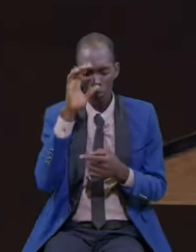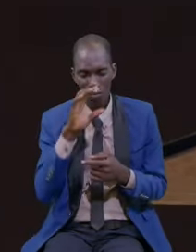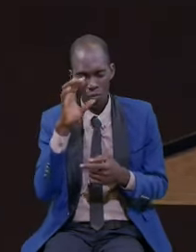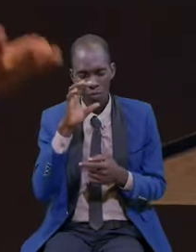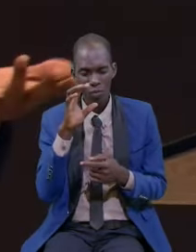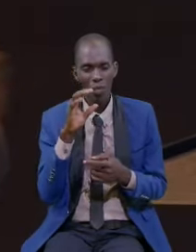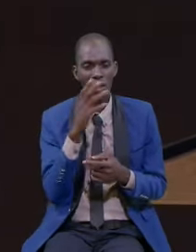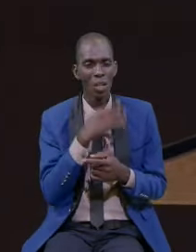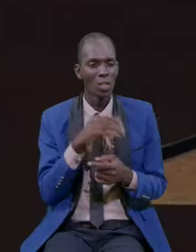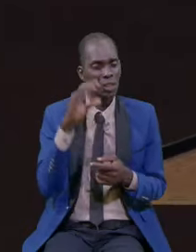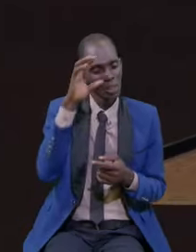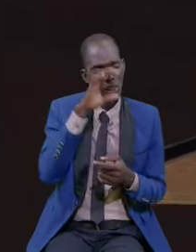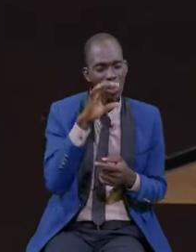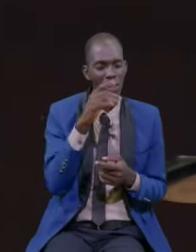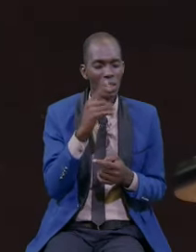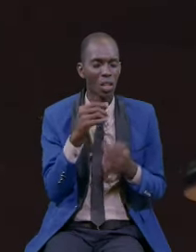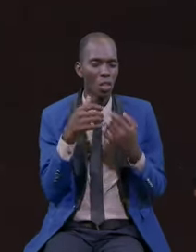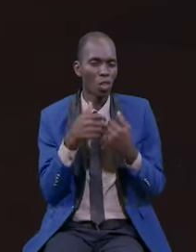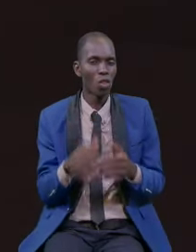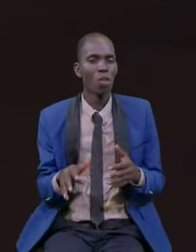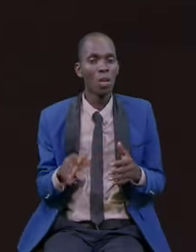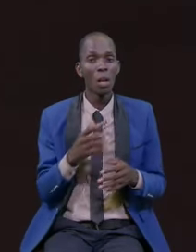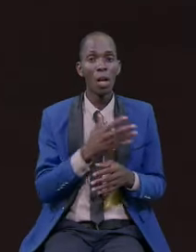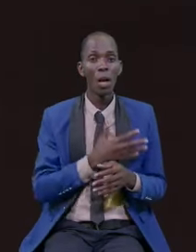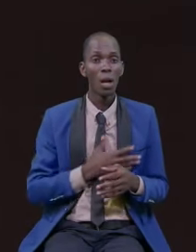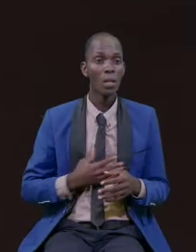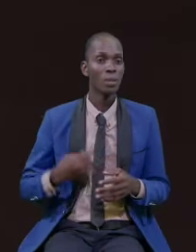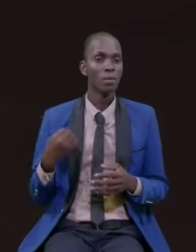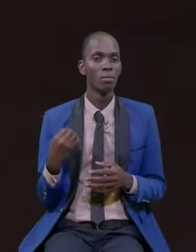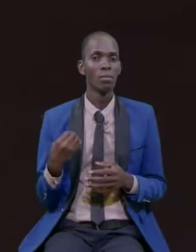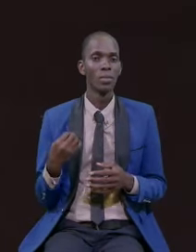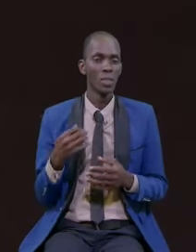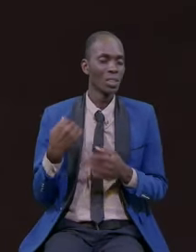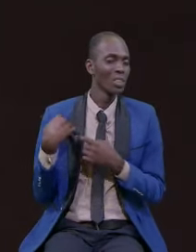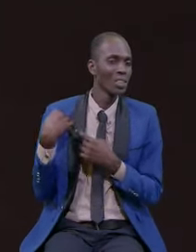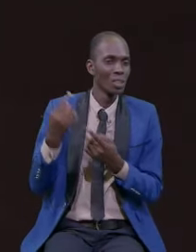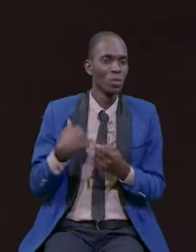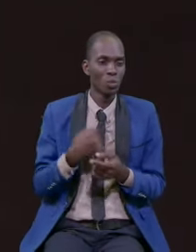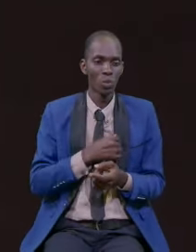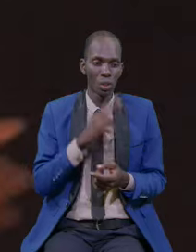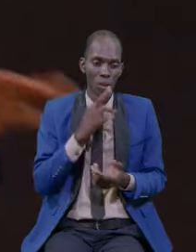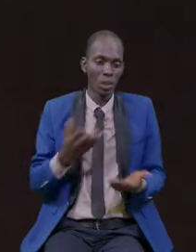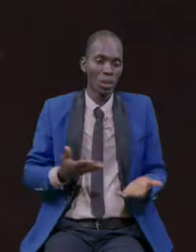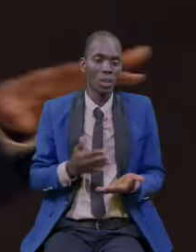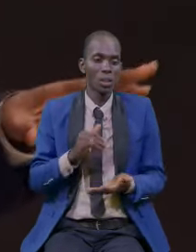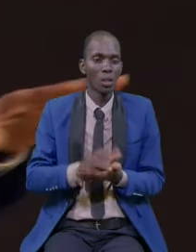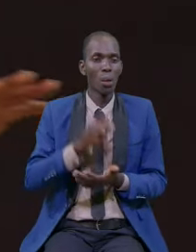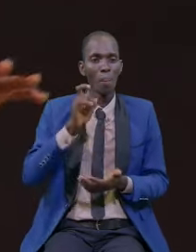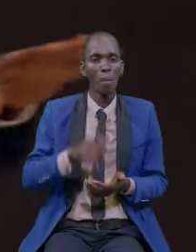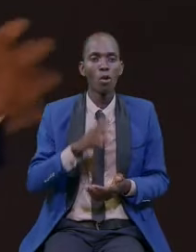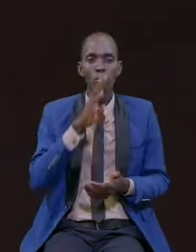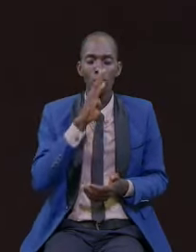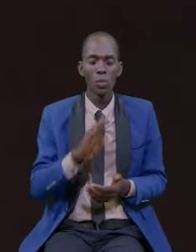was lost. And since he has left us here, that should be a primary assignment. Yes, we